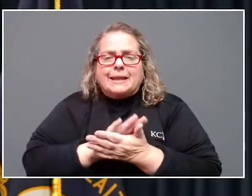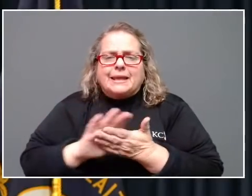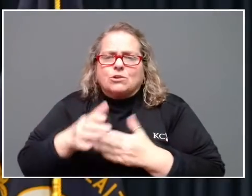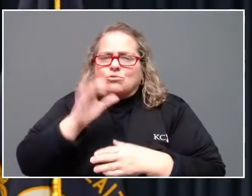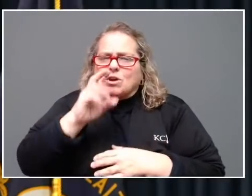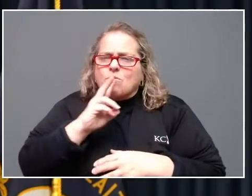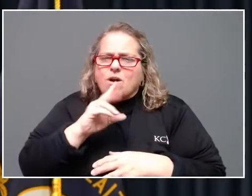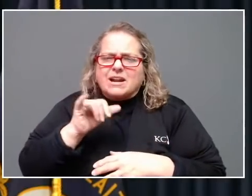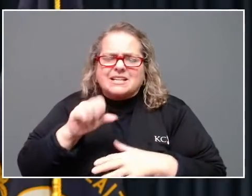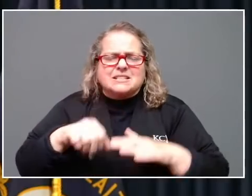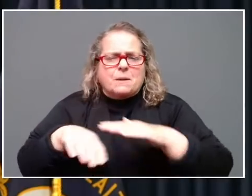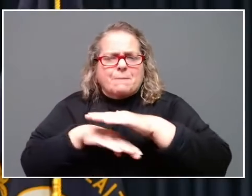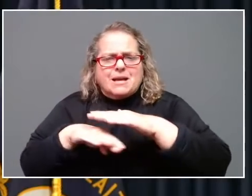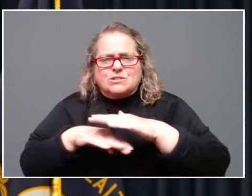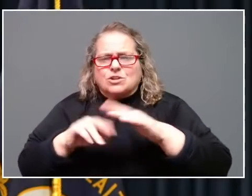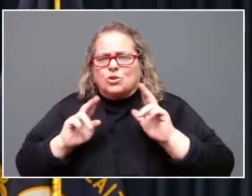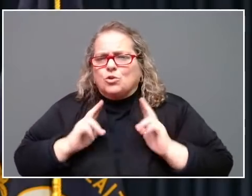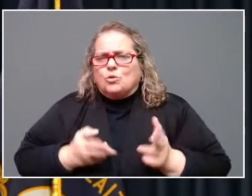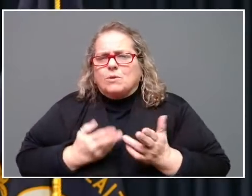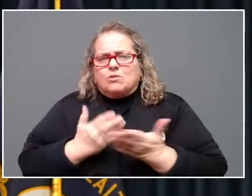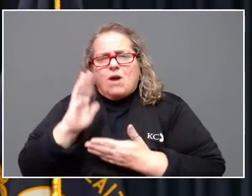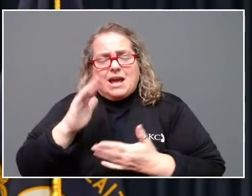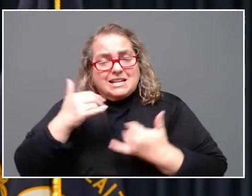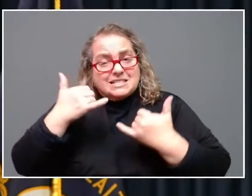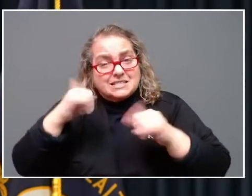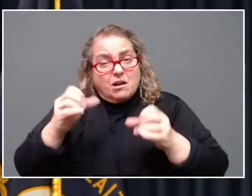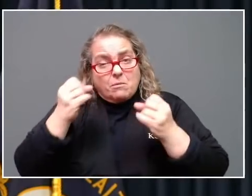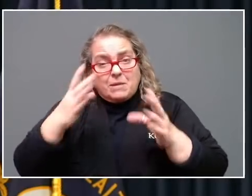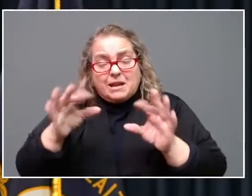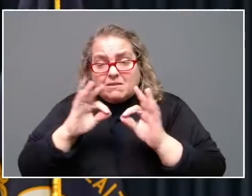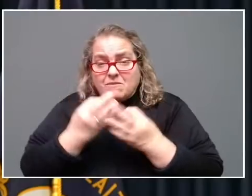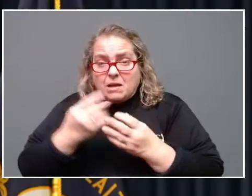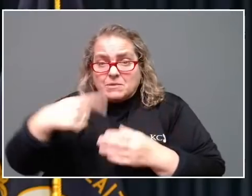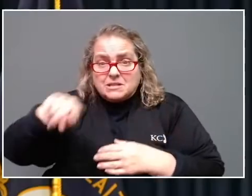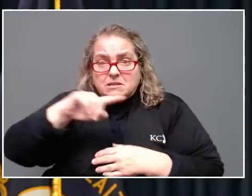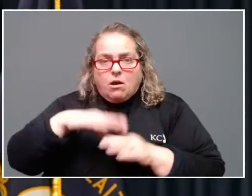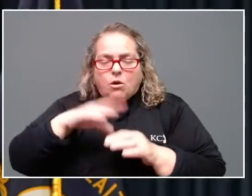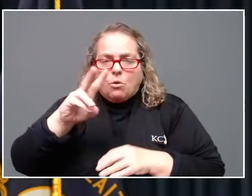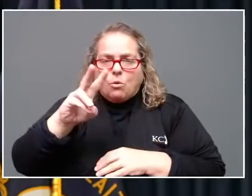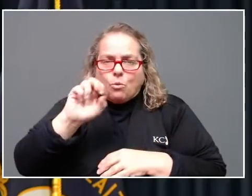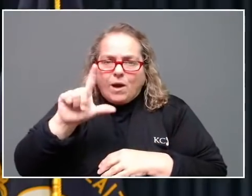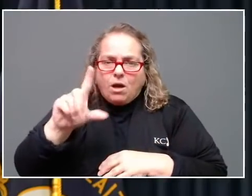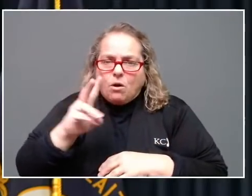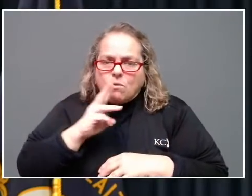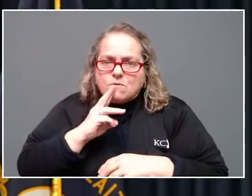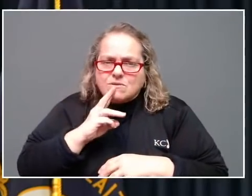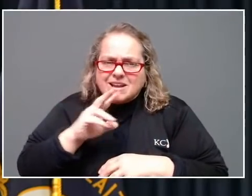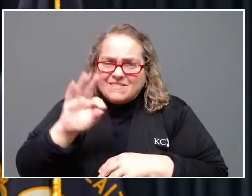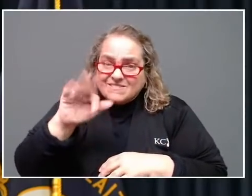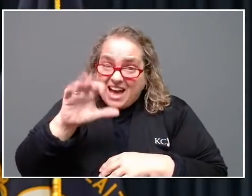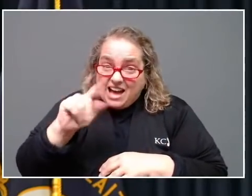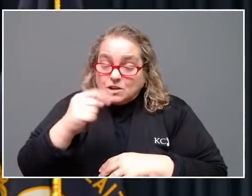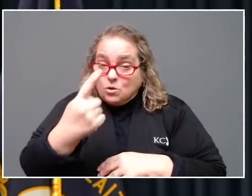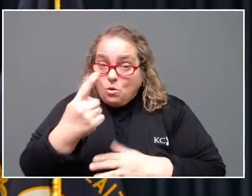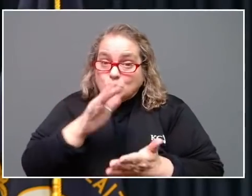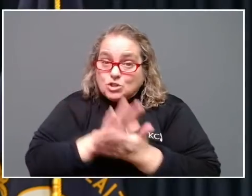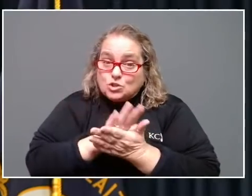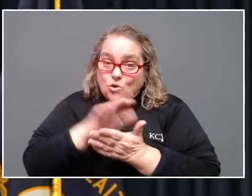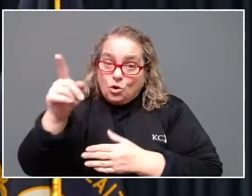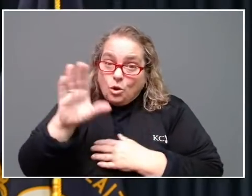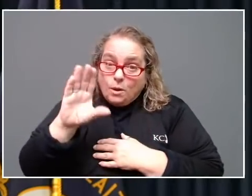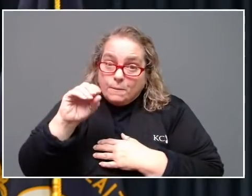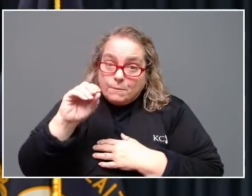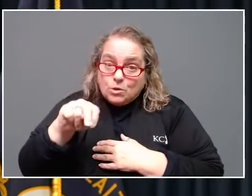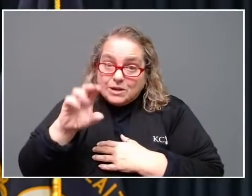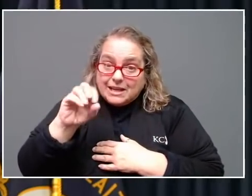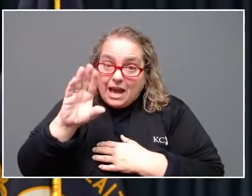there are still a lot of families out there on well water. In fact, there was a school in Boone County that didn't have access to